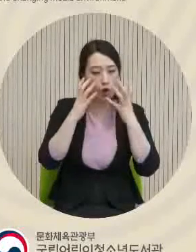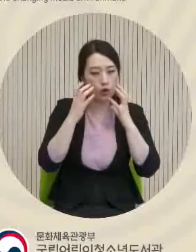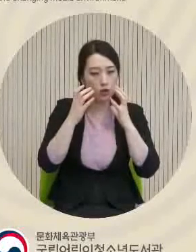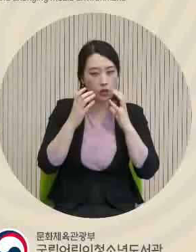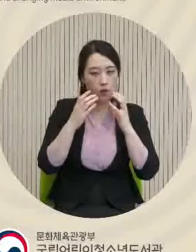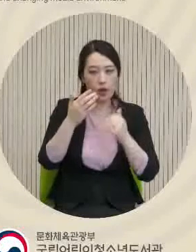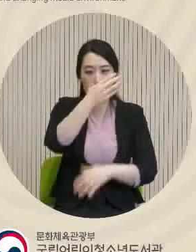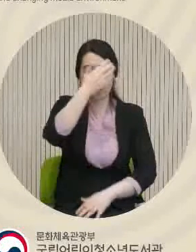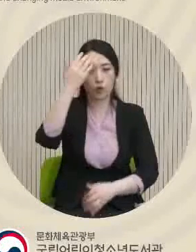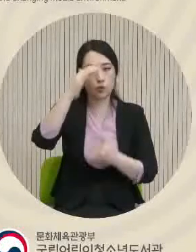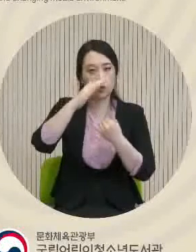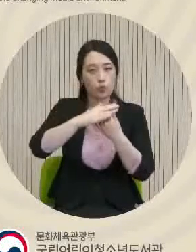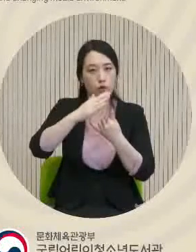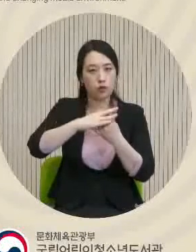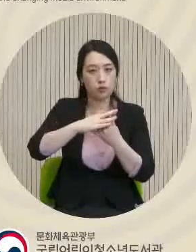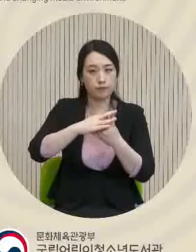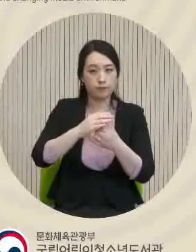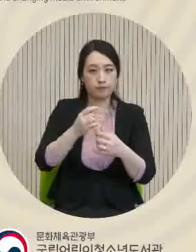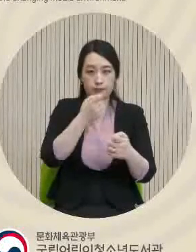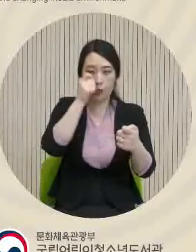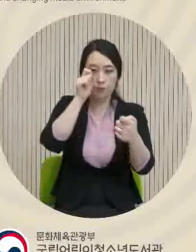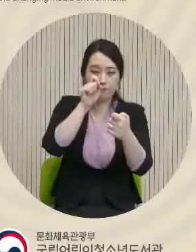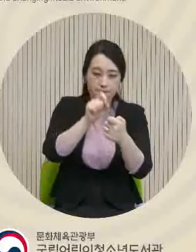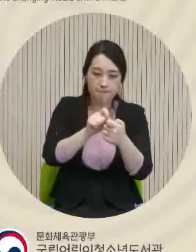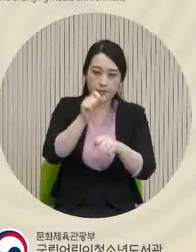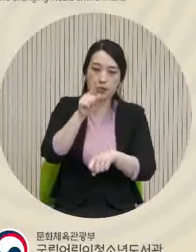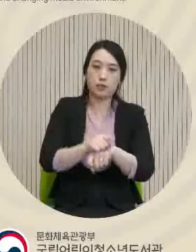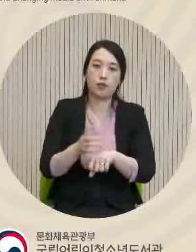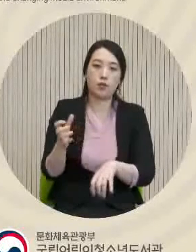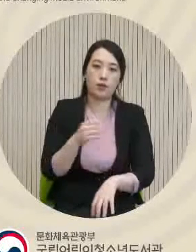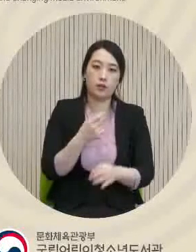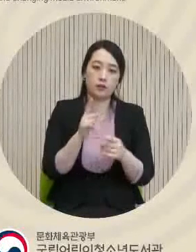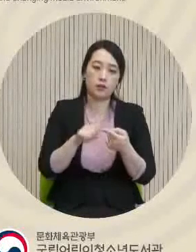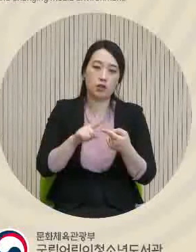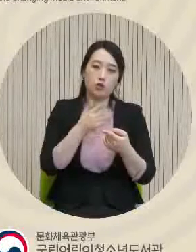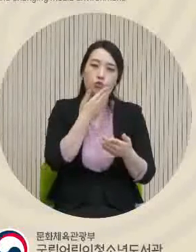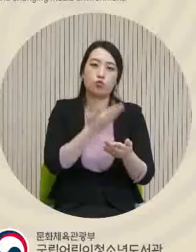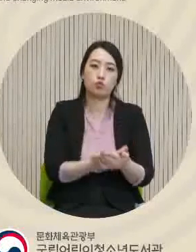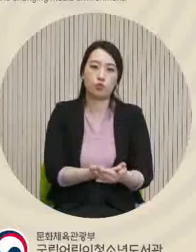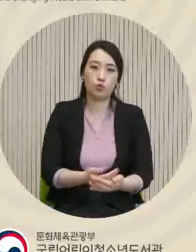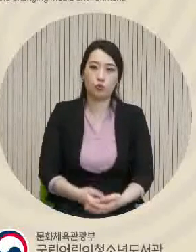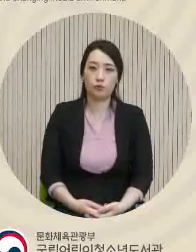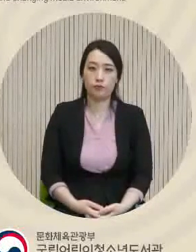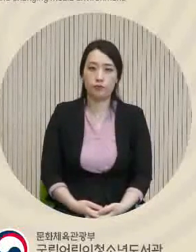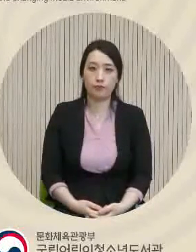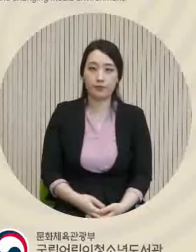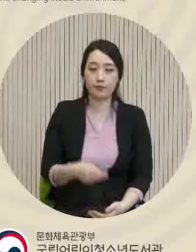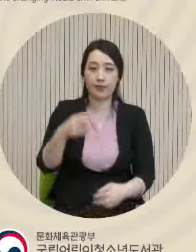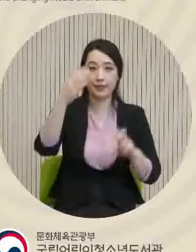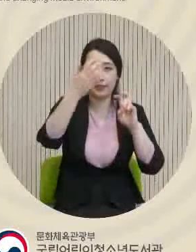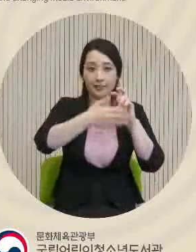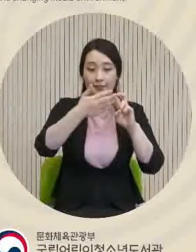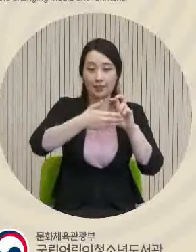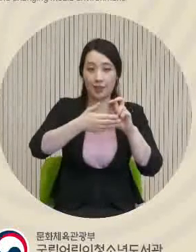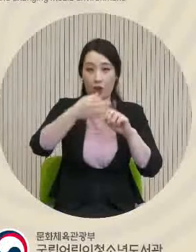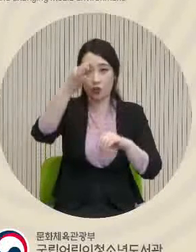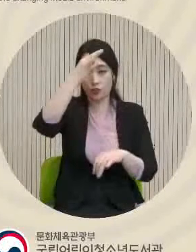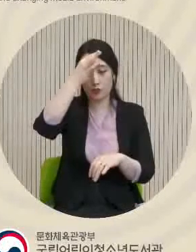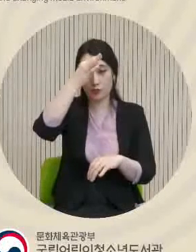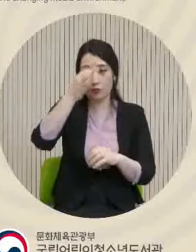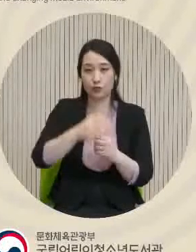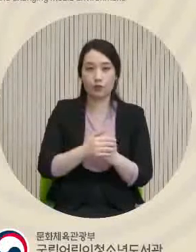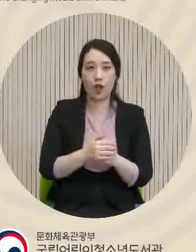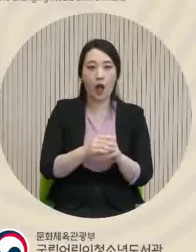social media and digital media are playing an important role in increasing accessibility from different backgrounds of children